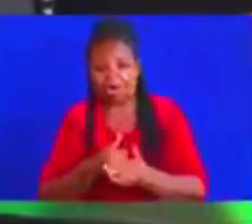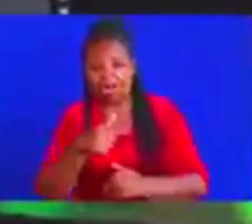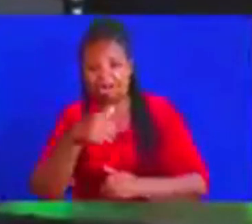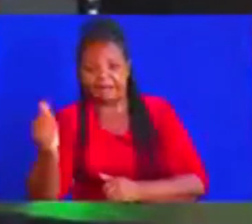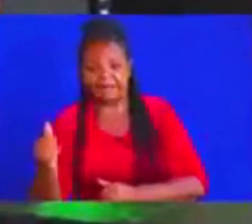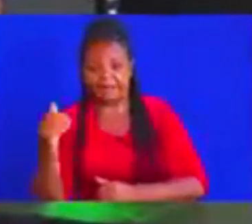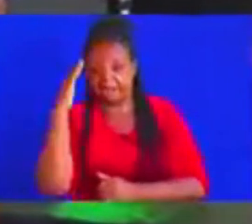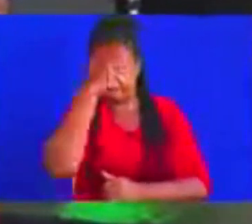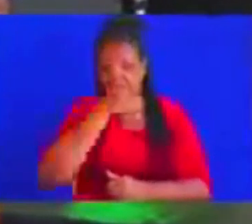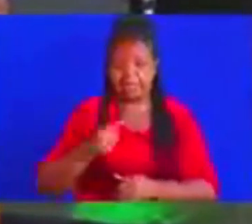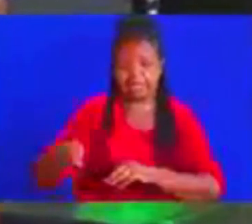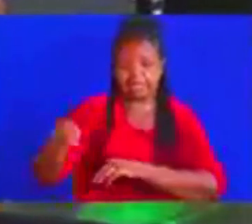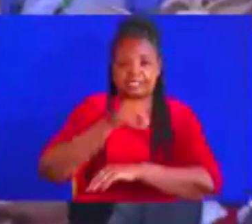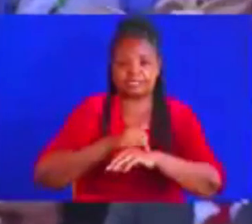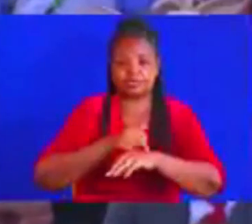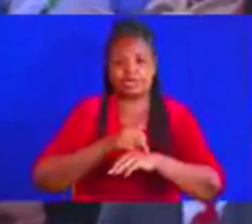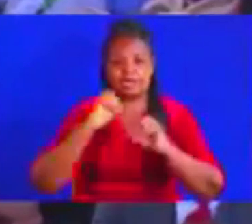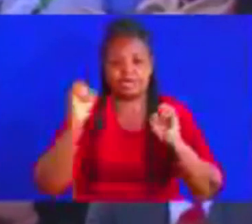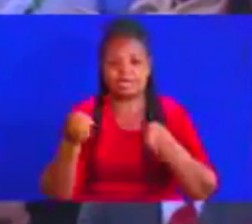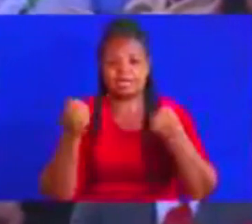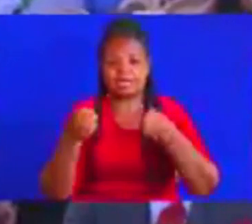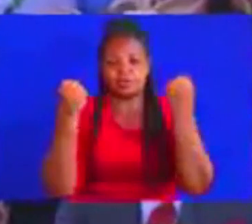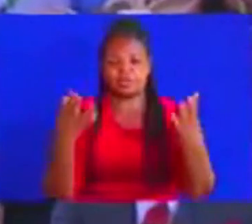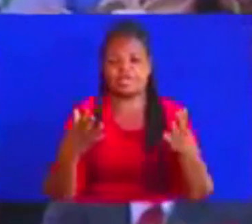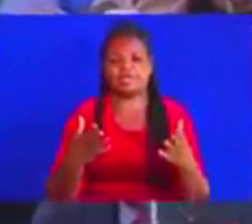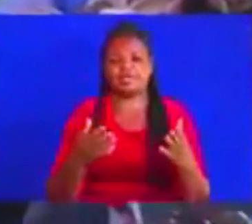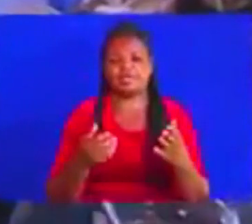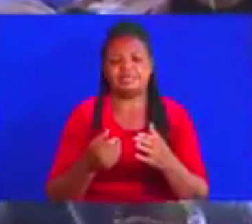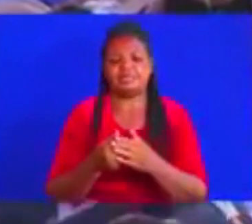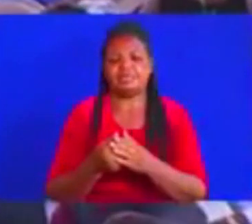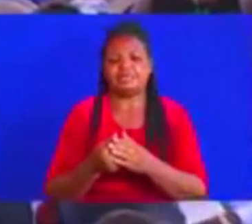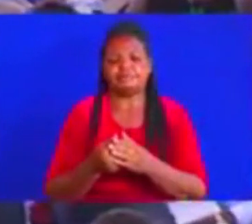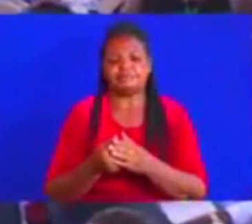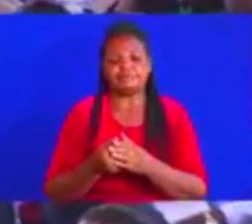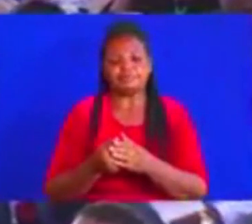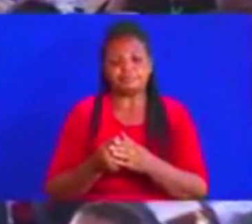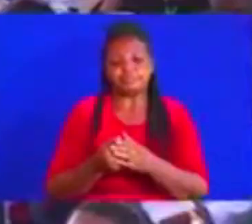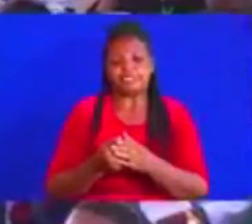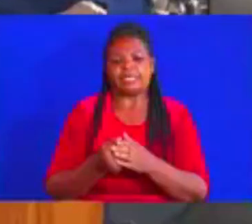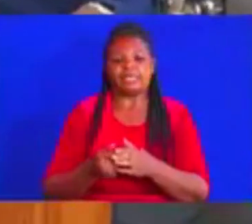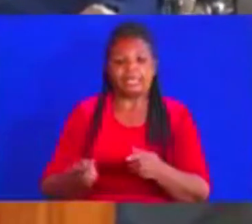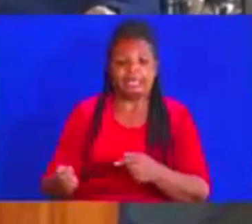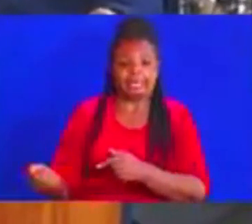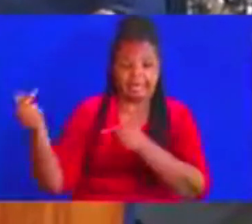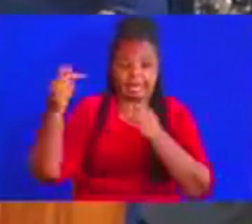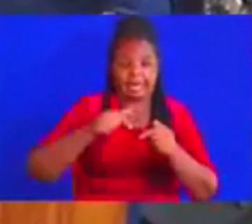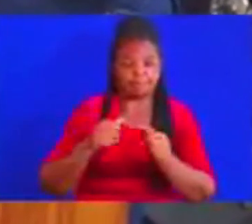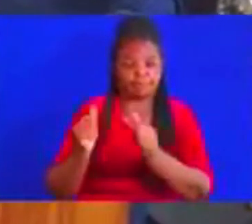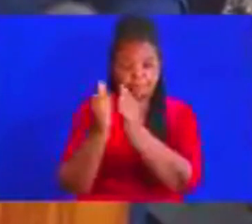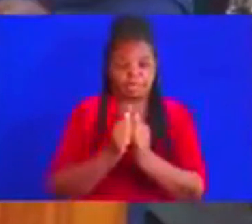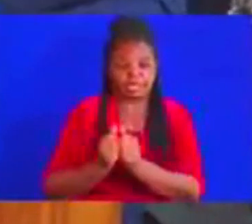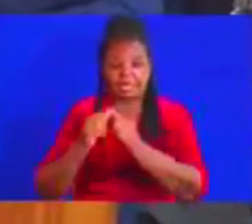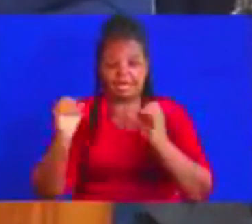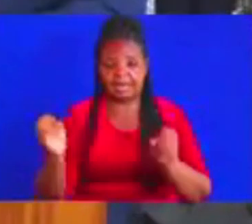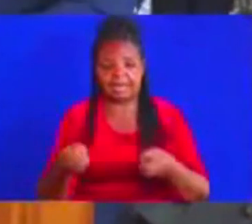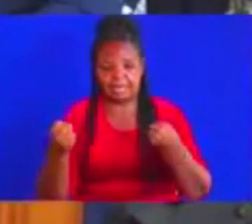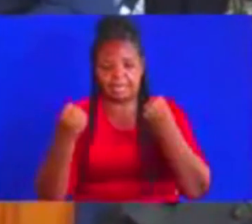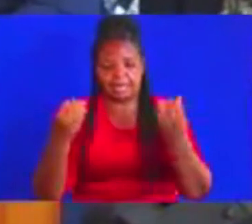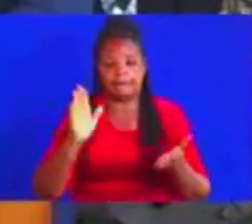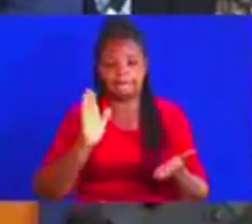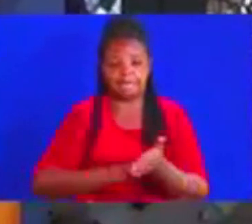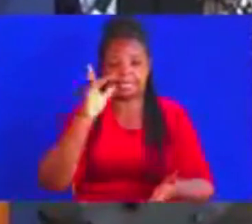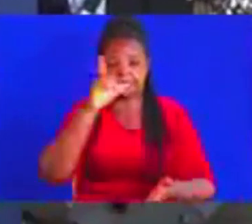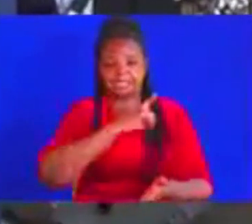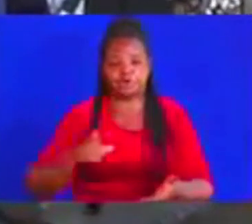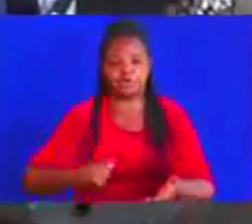nations. Hallelujah. That we are truly stronger when we are together. Hallelujah. Praise the name of the